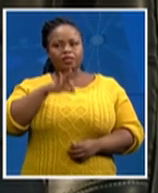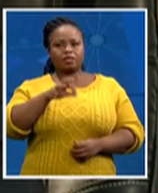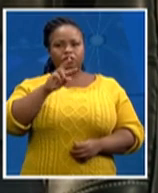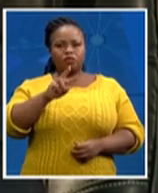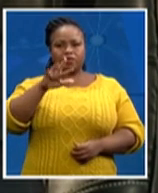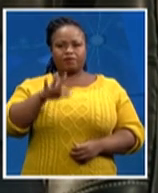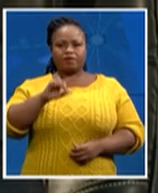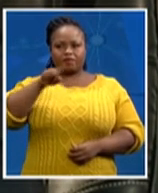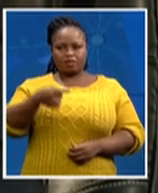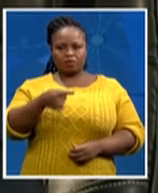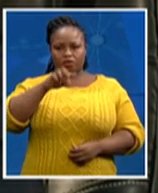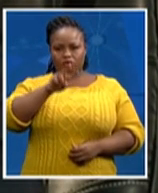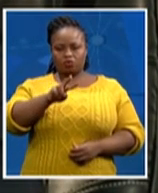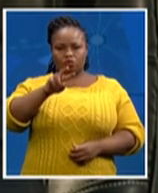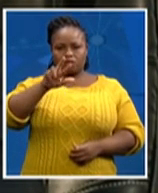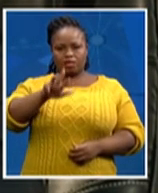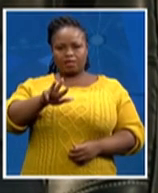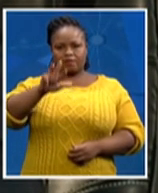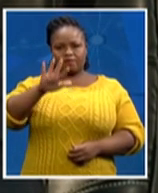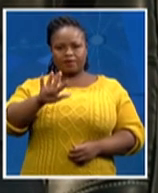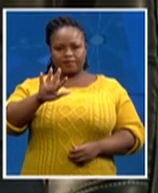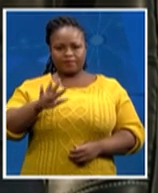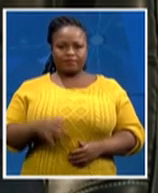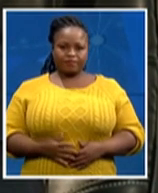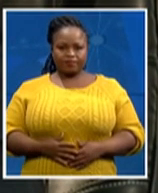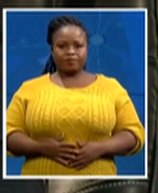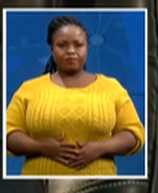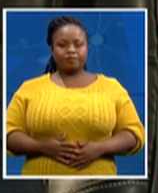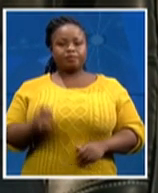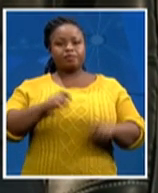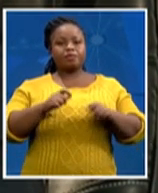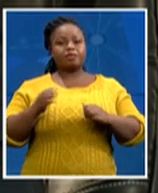325,295, and active cases are at